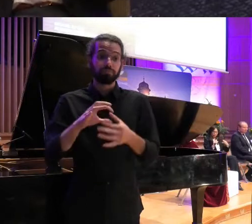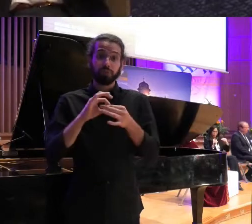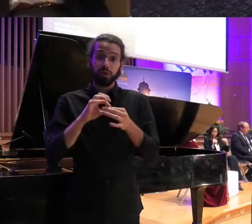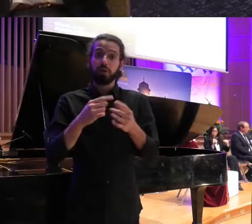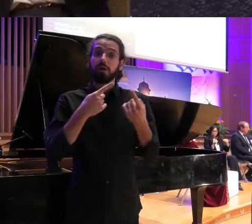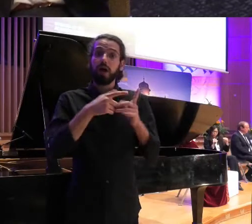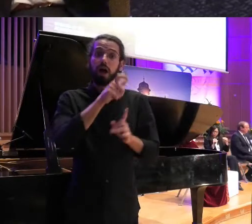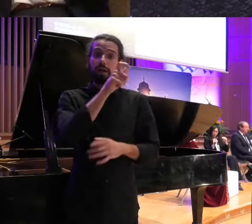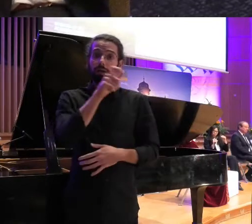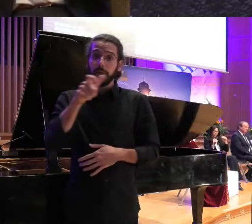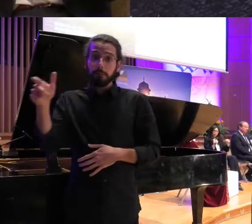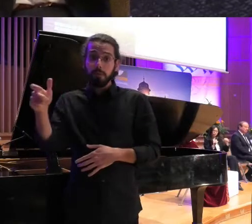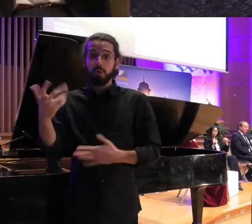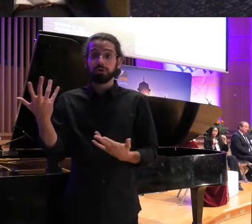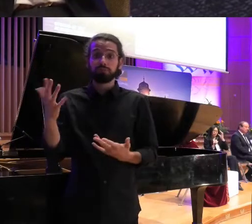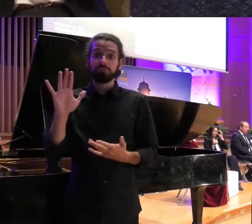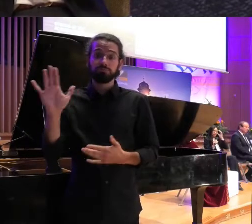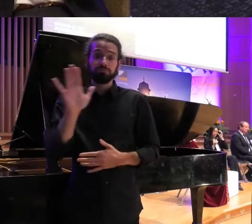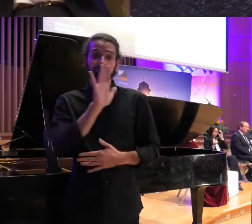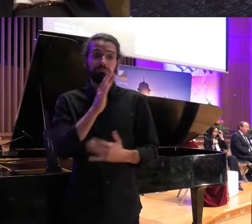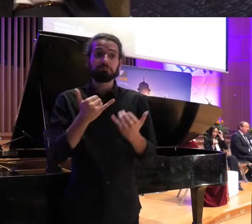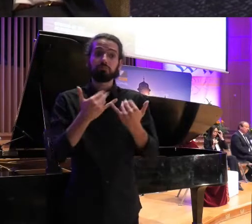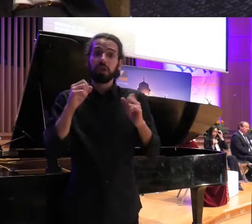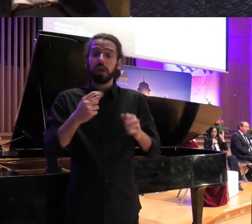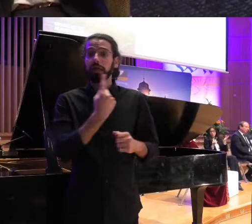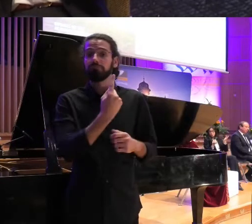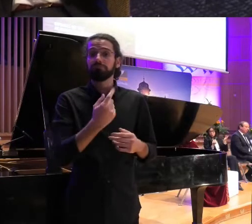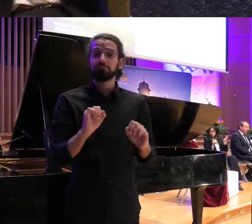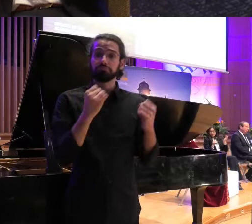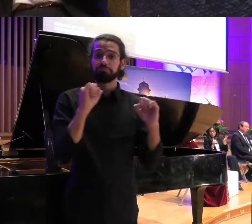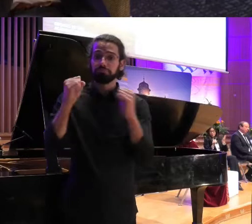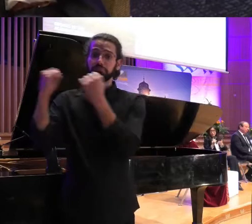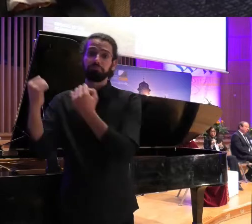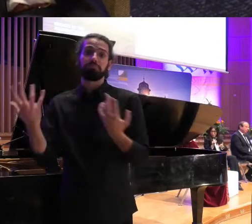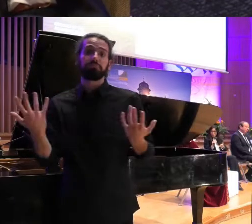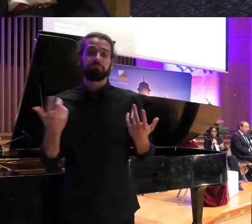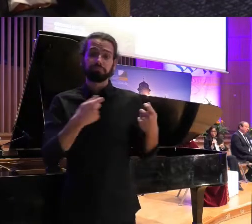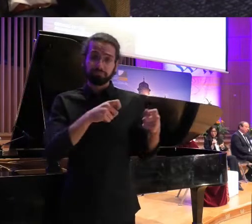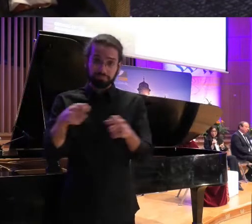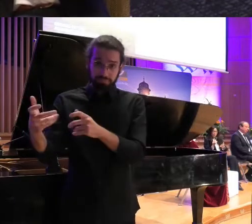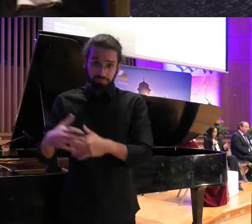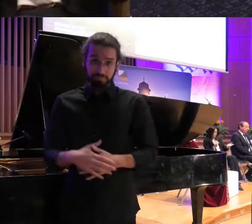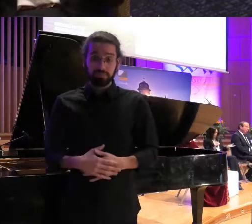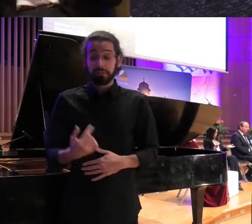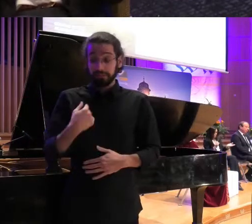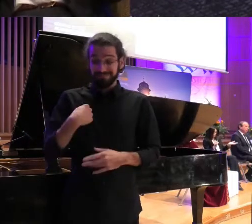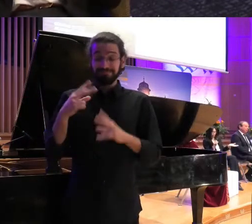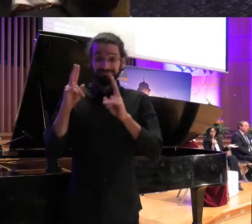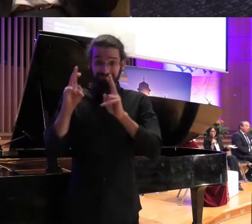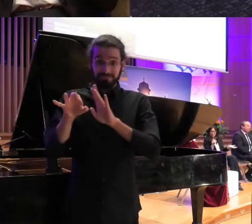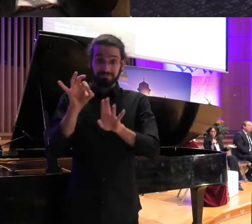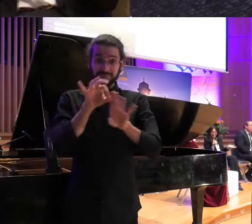differently propone. To the heat waves. And actually we found out that the students